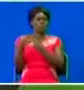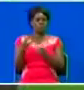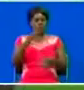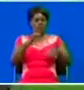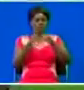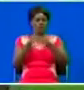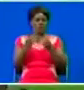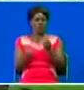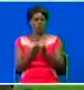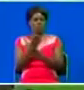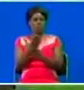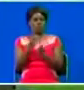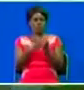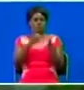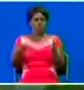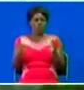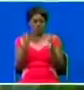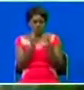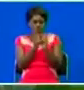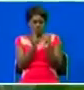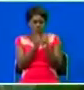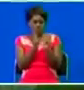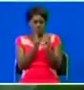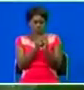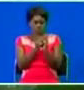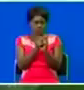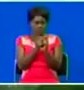that repel the pests.